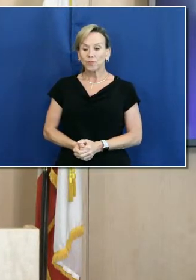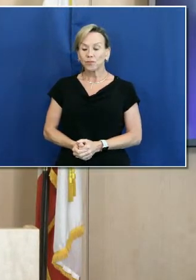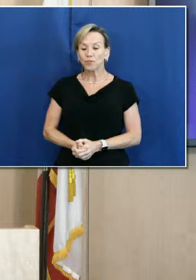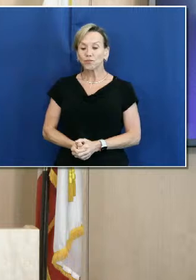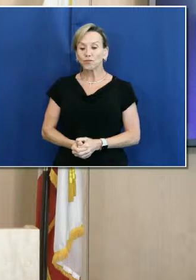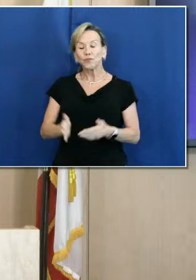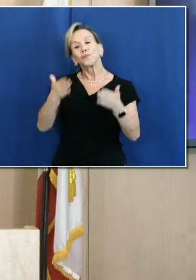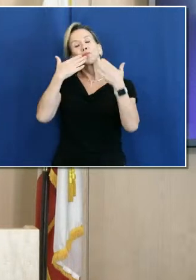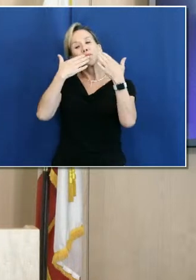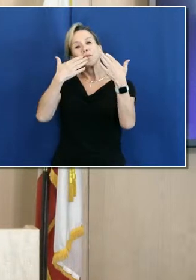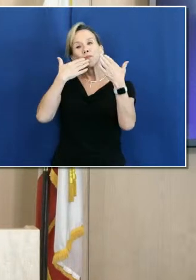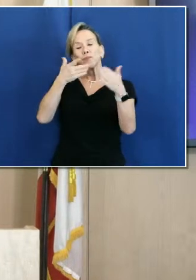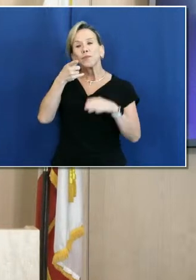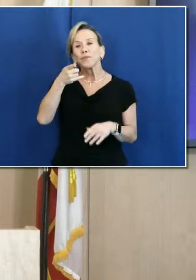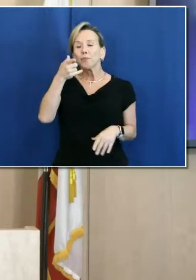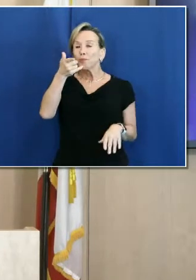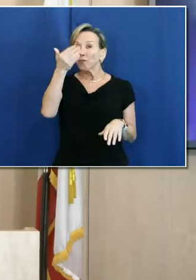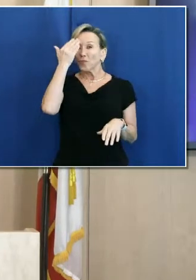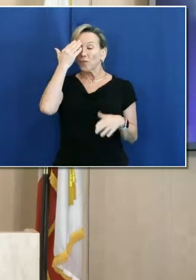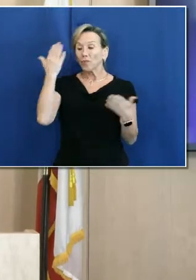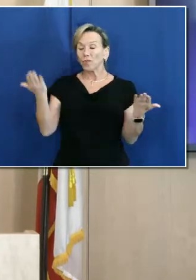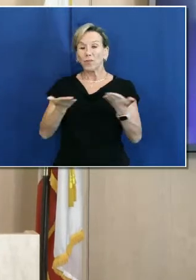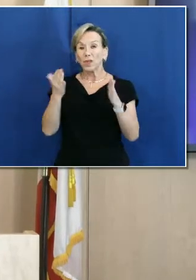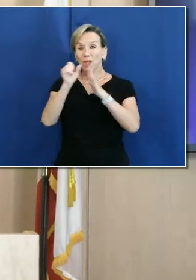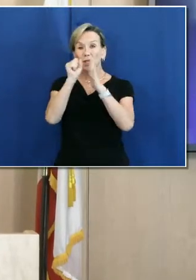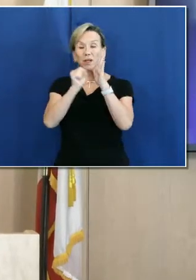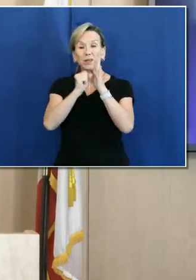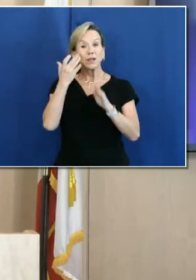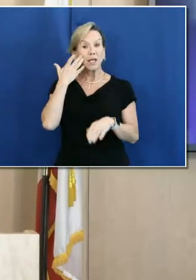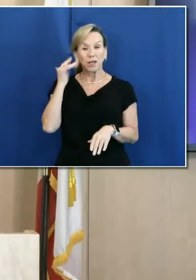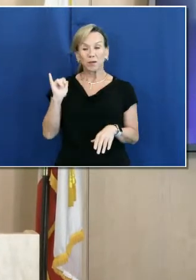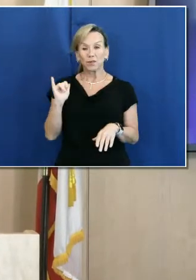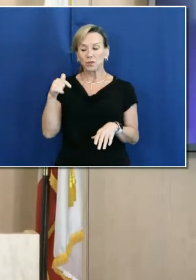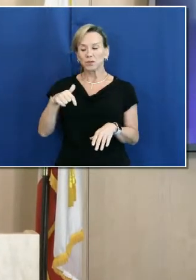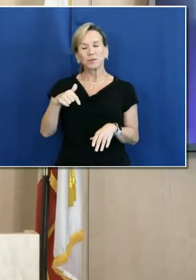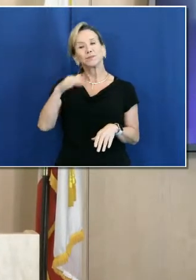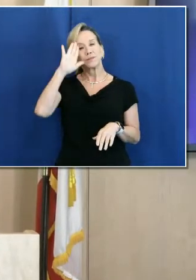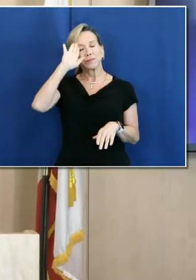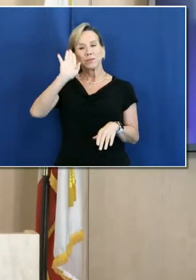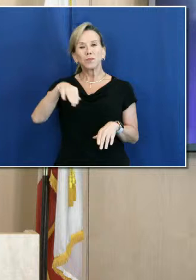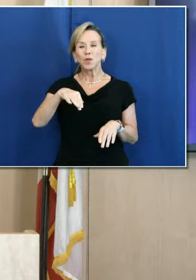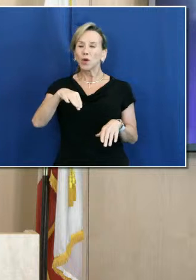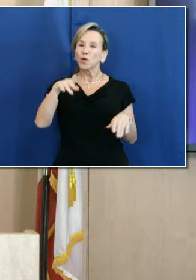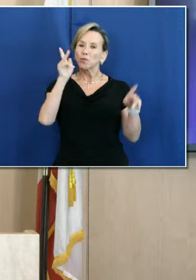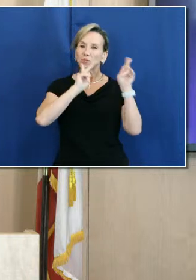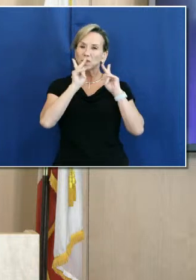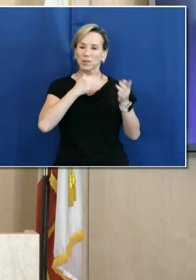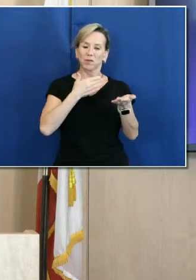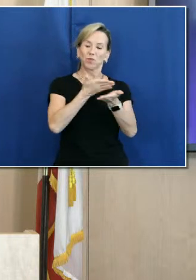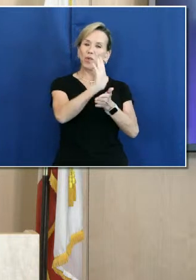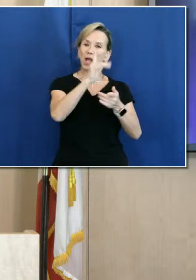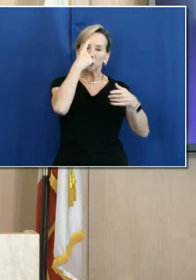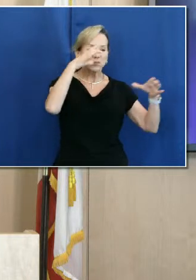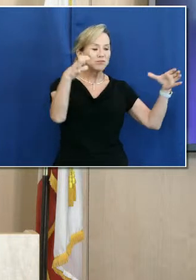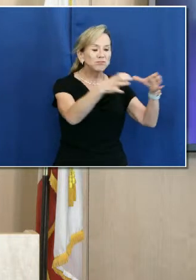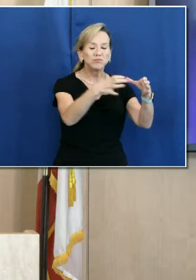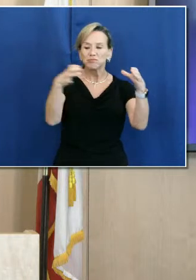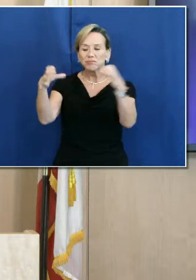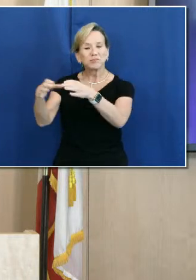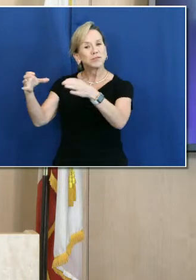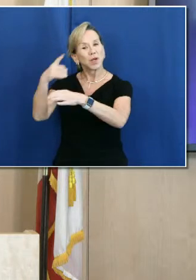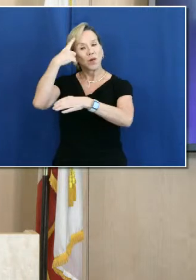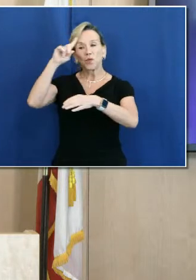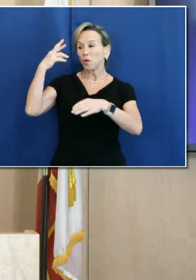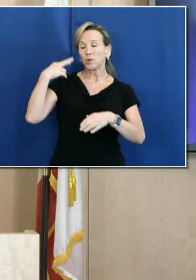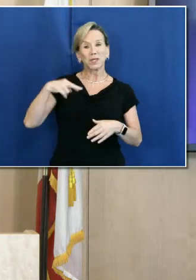Thank you, Priya. You know, California recognizes the right of individuals to gather for religious purposes. It's enshrined in